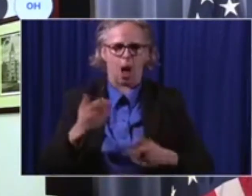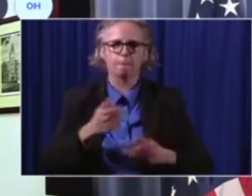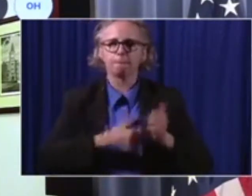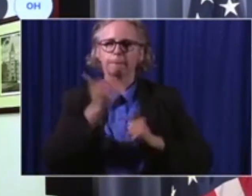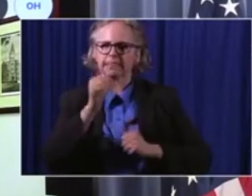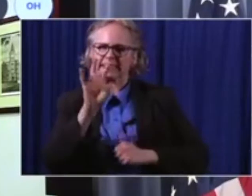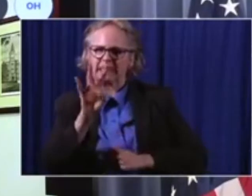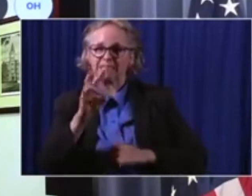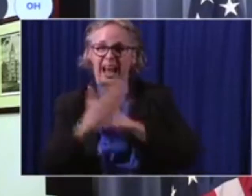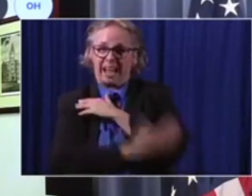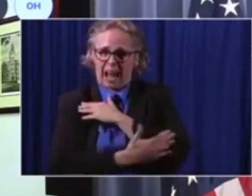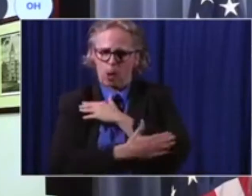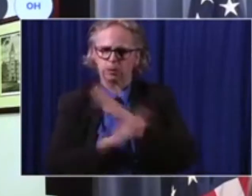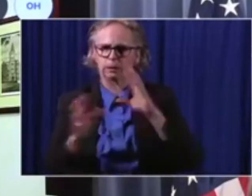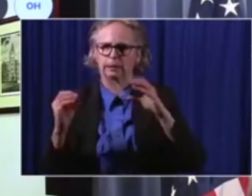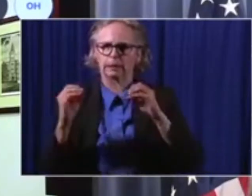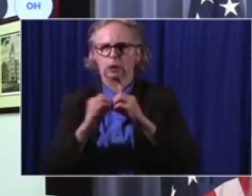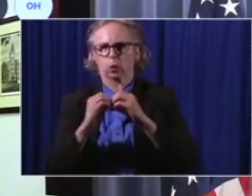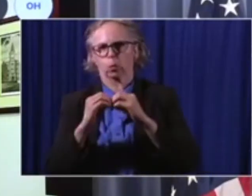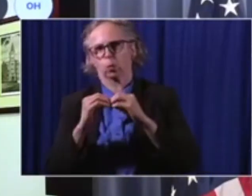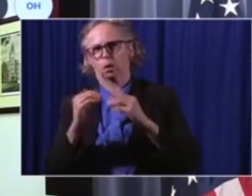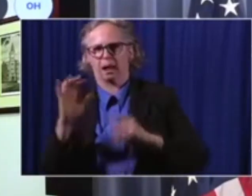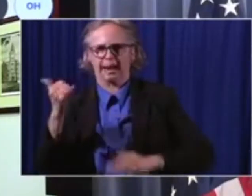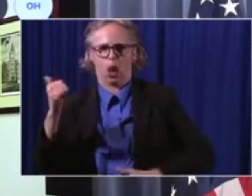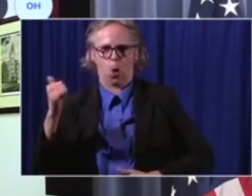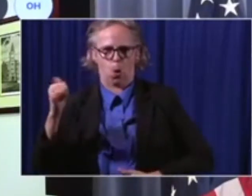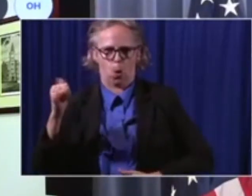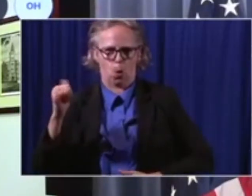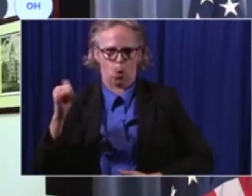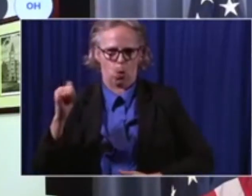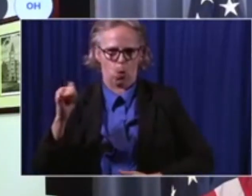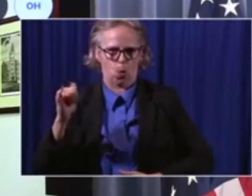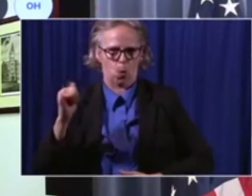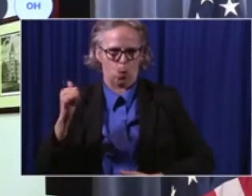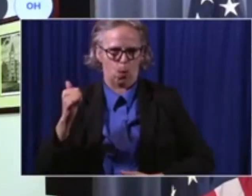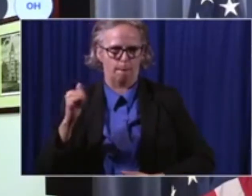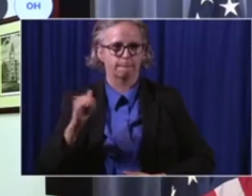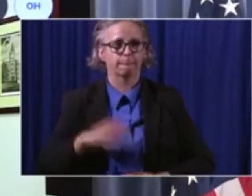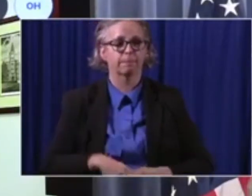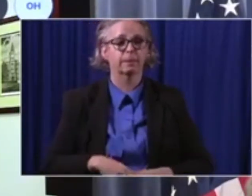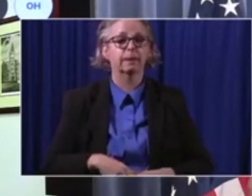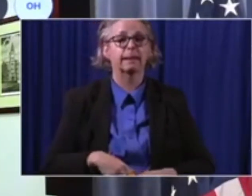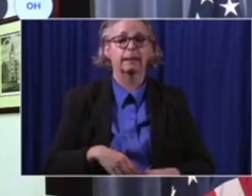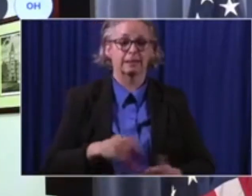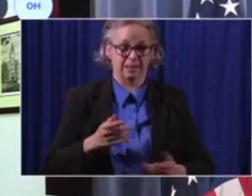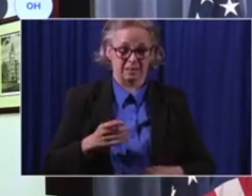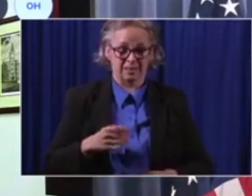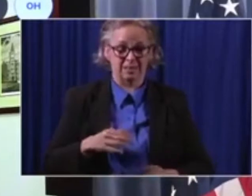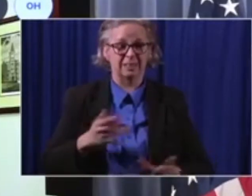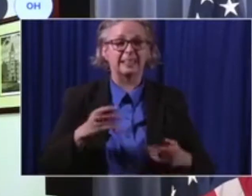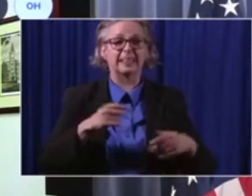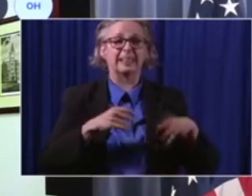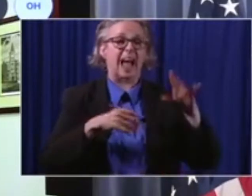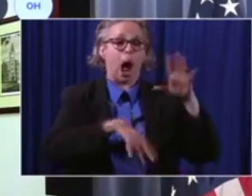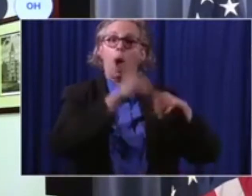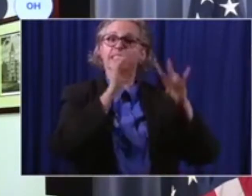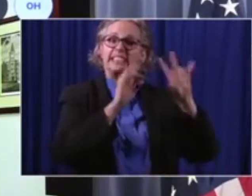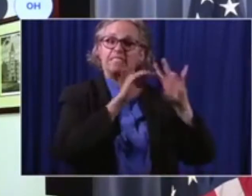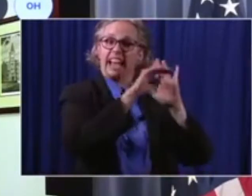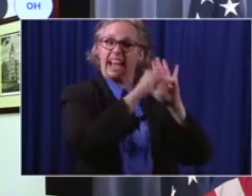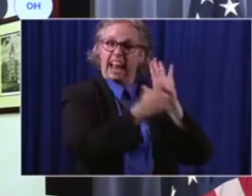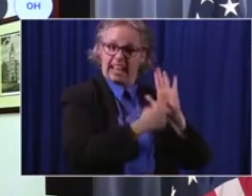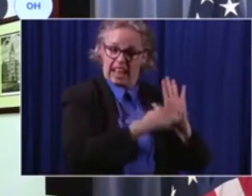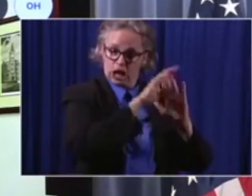over the last 2 weeks, you'll be yellow. If you have 2 or 3 of the metrics that flag, you will be orange. If you have 4